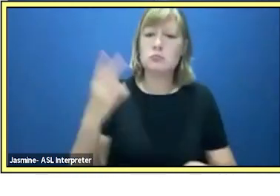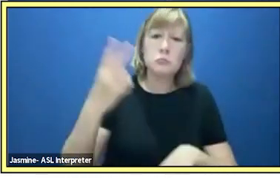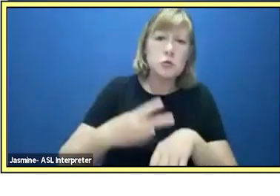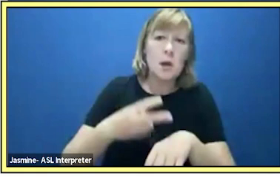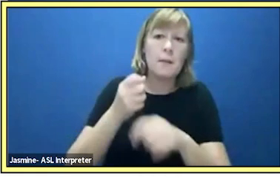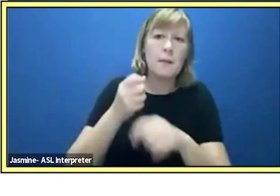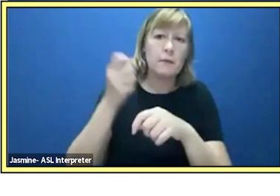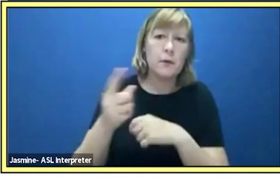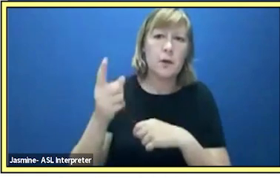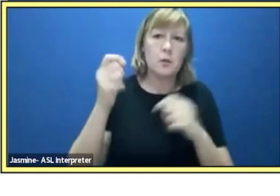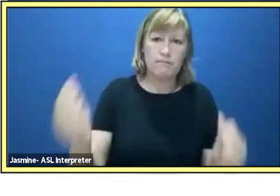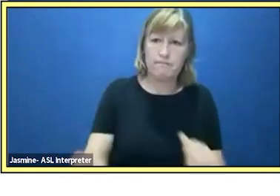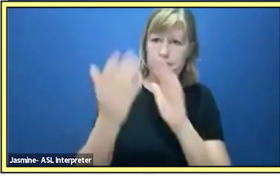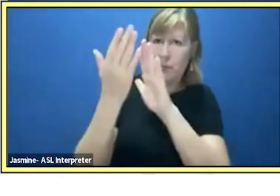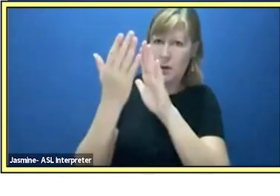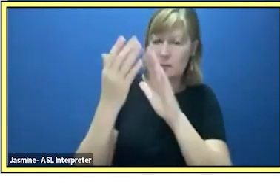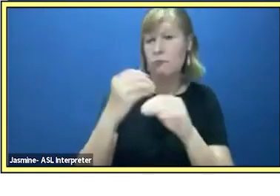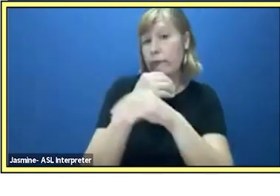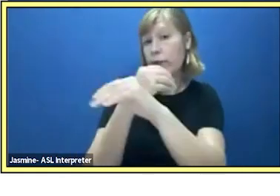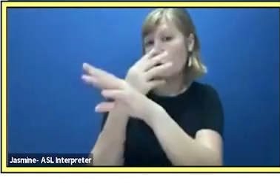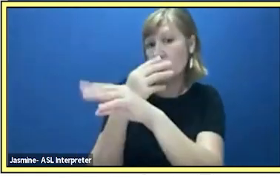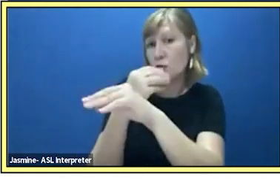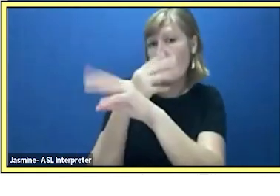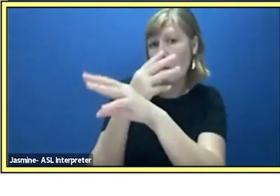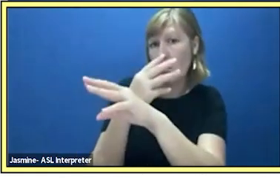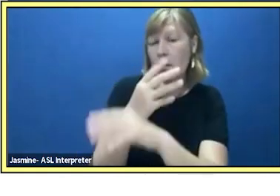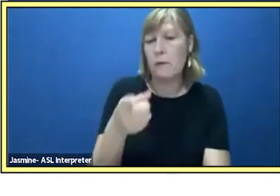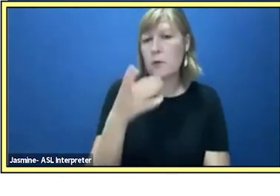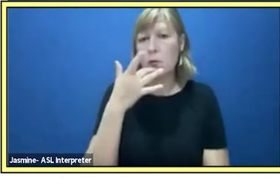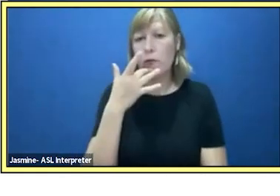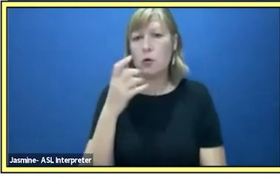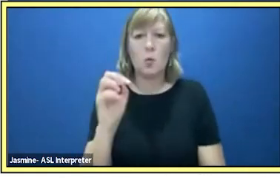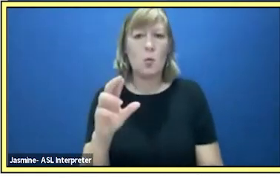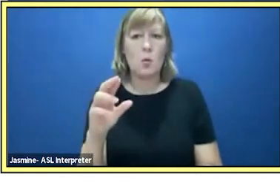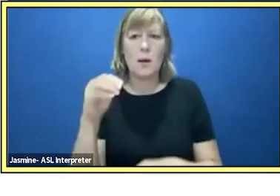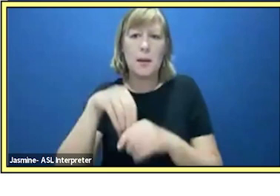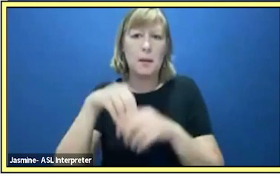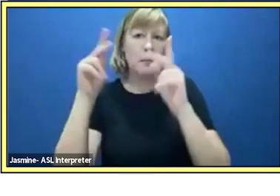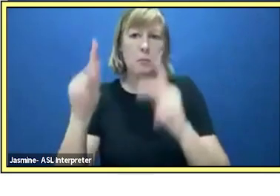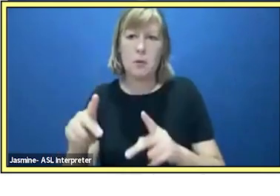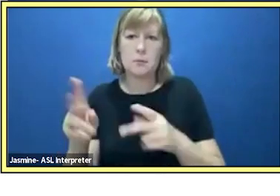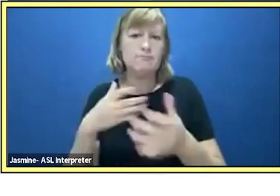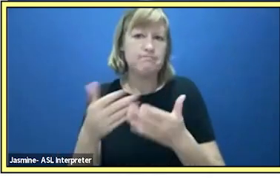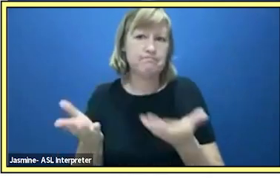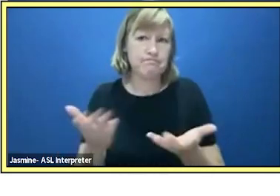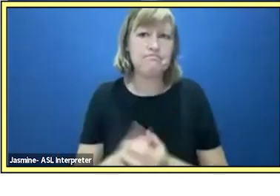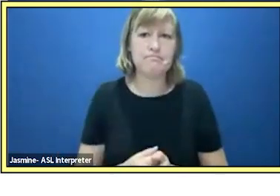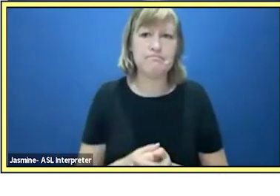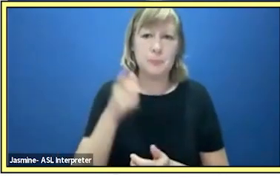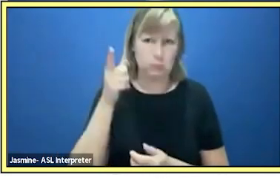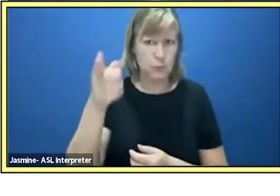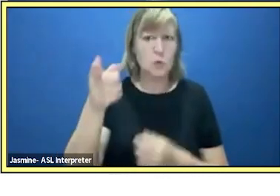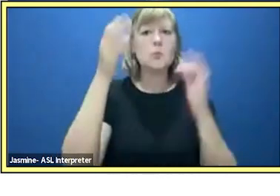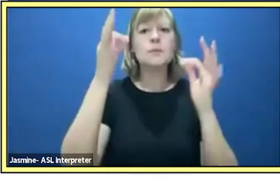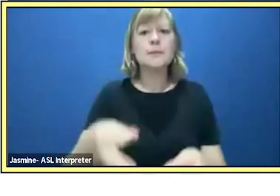to check in with you in a face-to-face manner. That can be virtually, if that's what makes sense for you, or in person, if that's what makes more